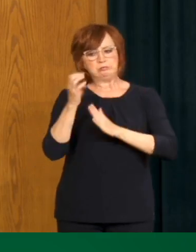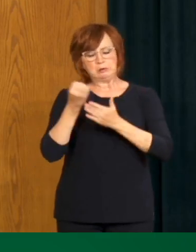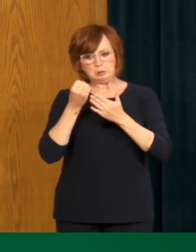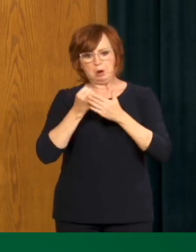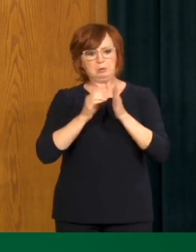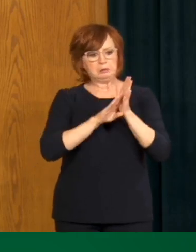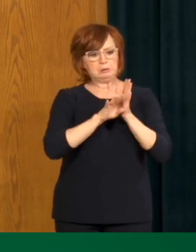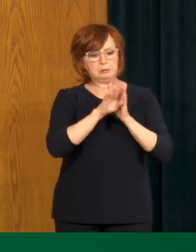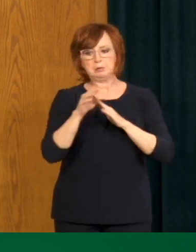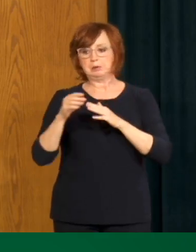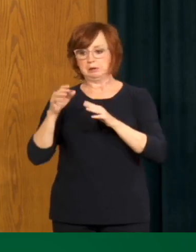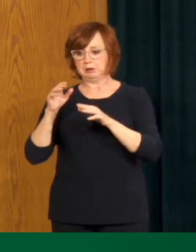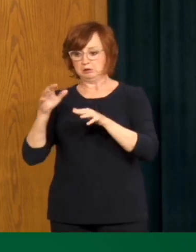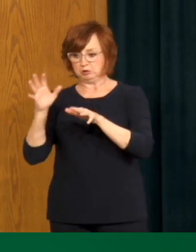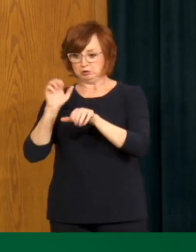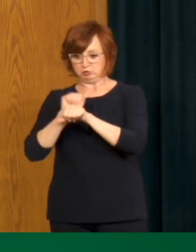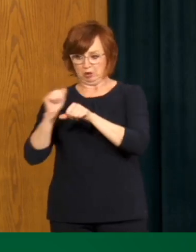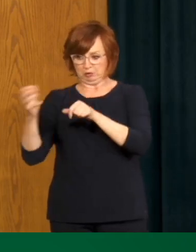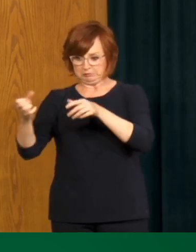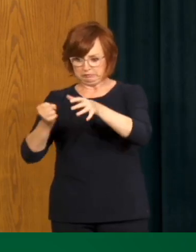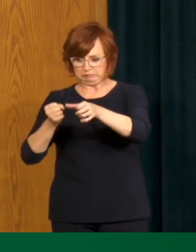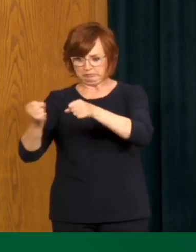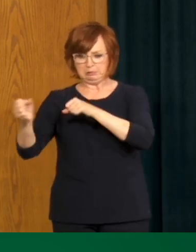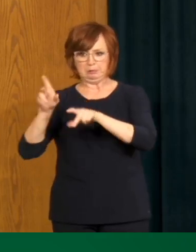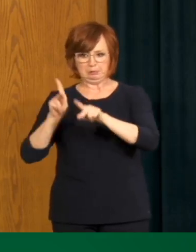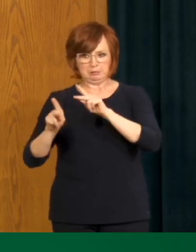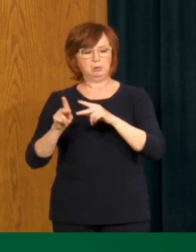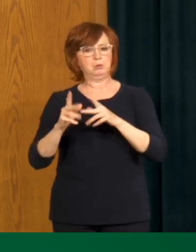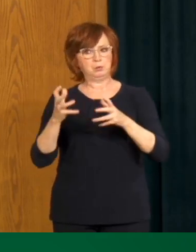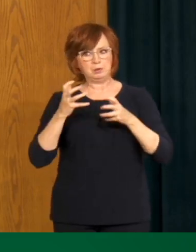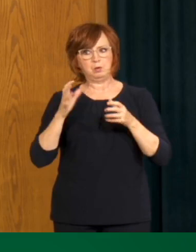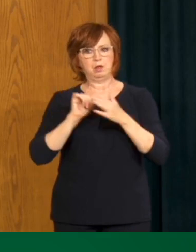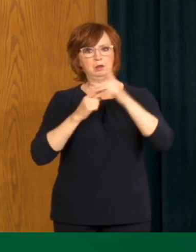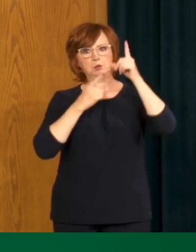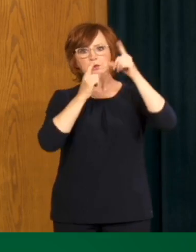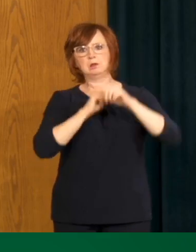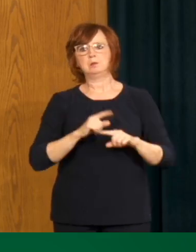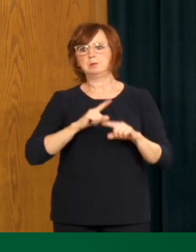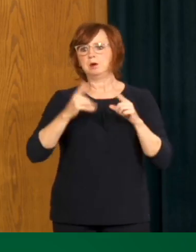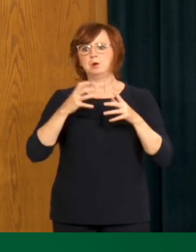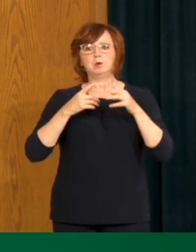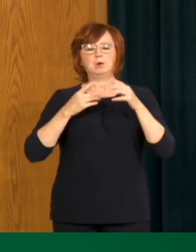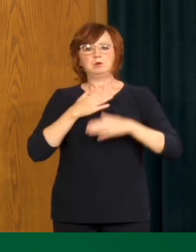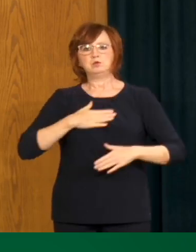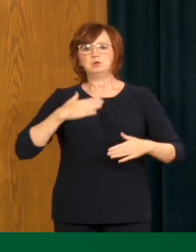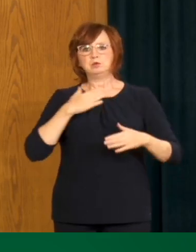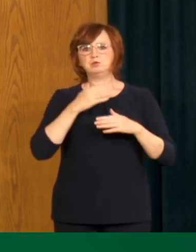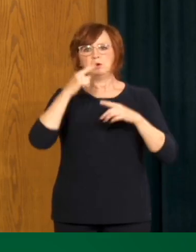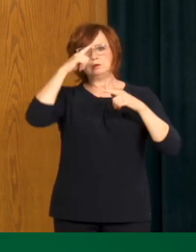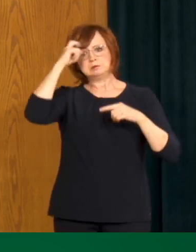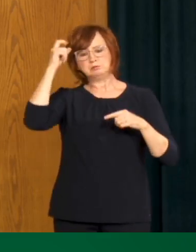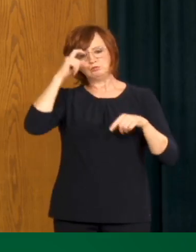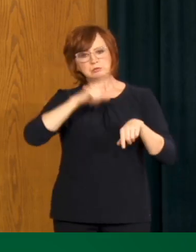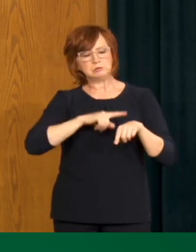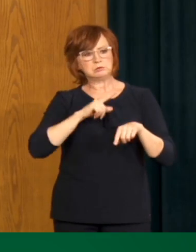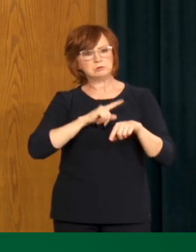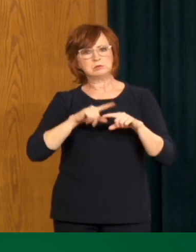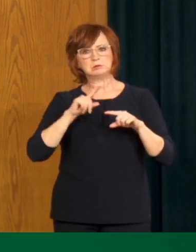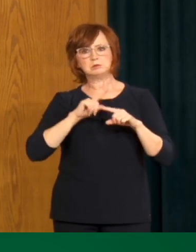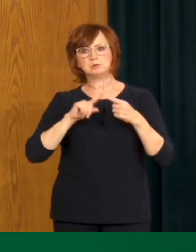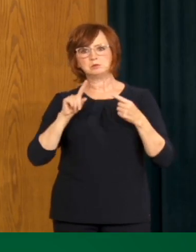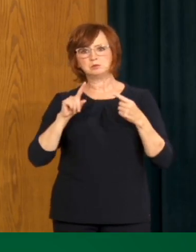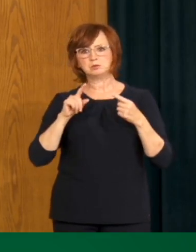work, and so that we can all enjoy the great summer activities that mean so much to our quality of life here in